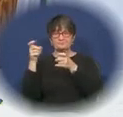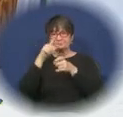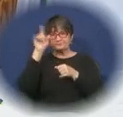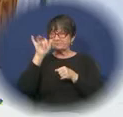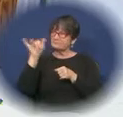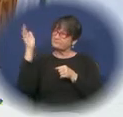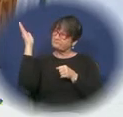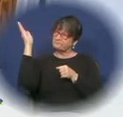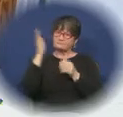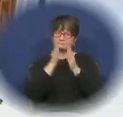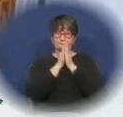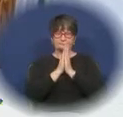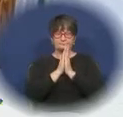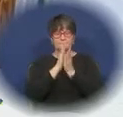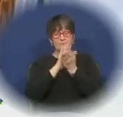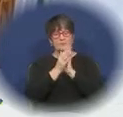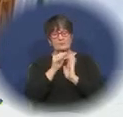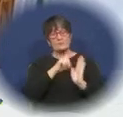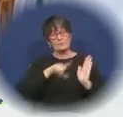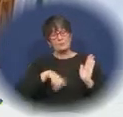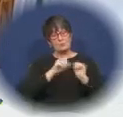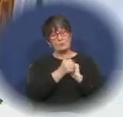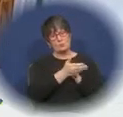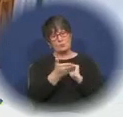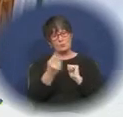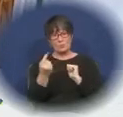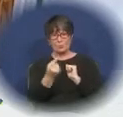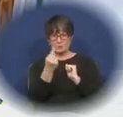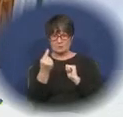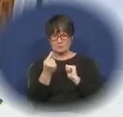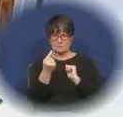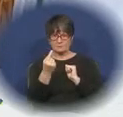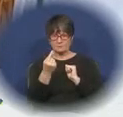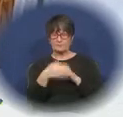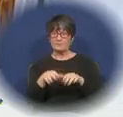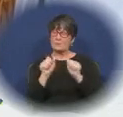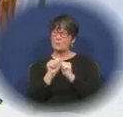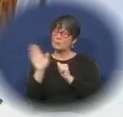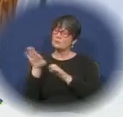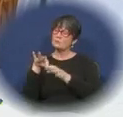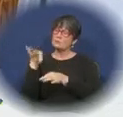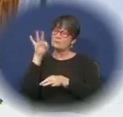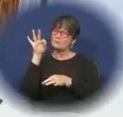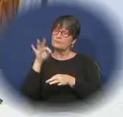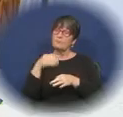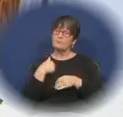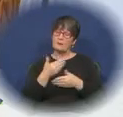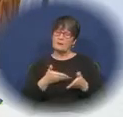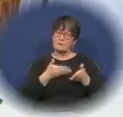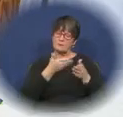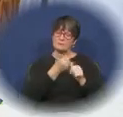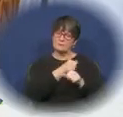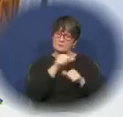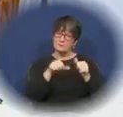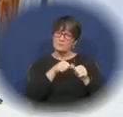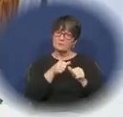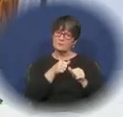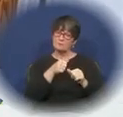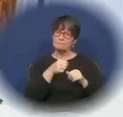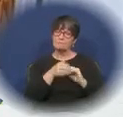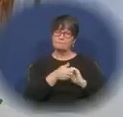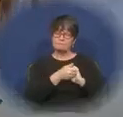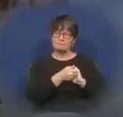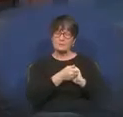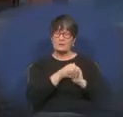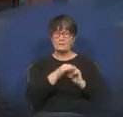ever. Amen. The peace of the Lord be with you always. And with your spirit. Let us offer each other the sign of